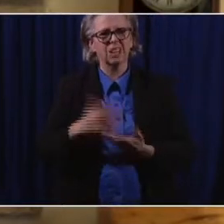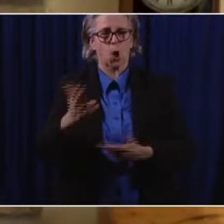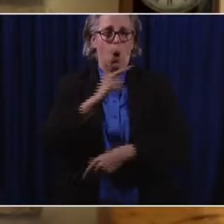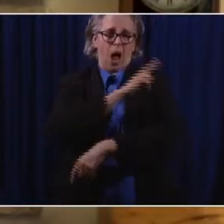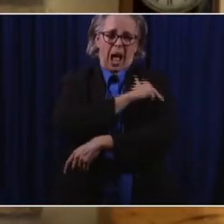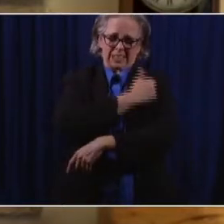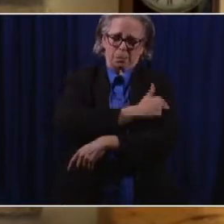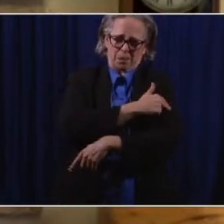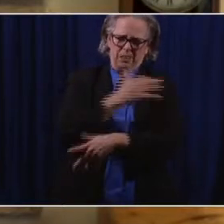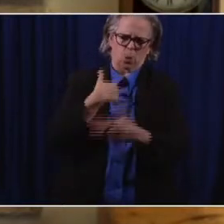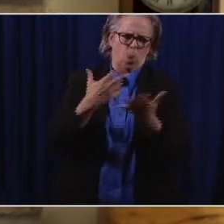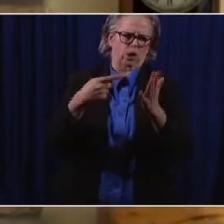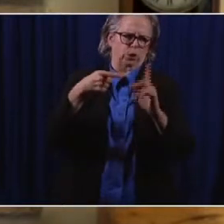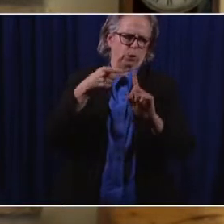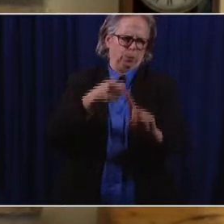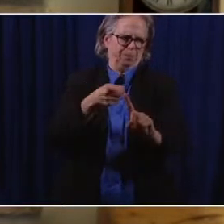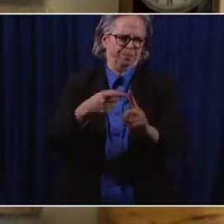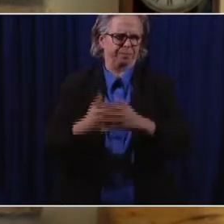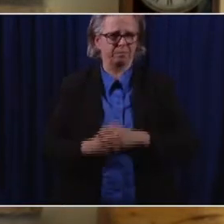Hospital admissions had been